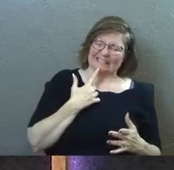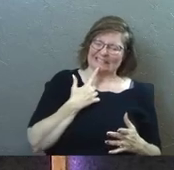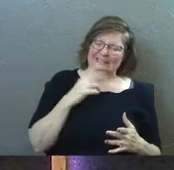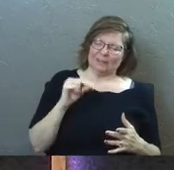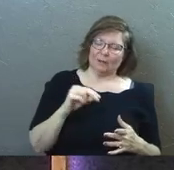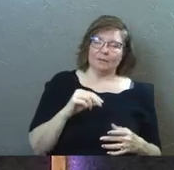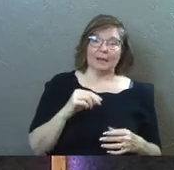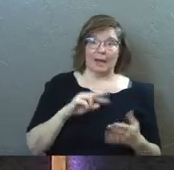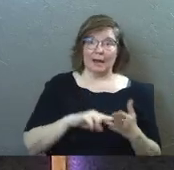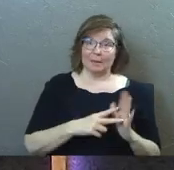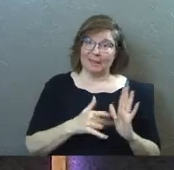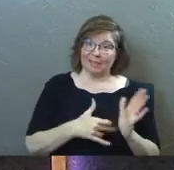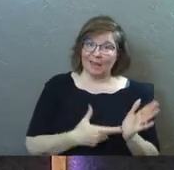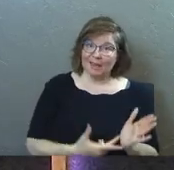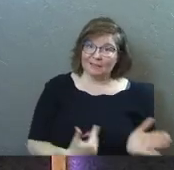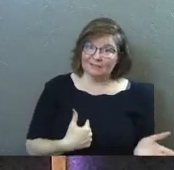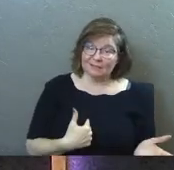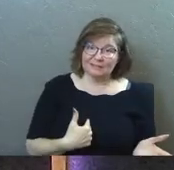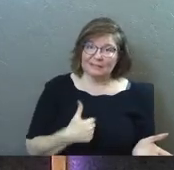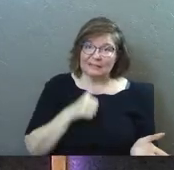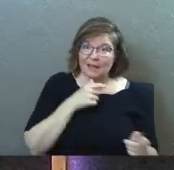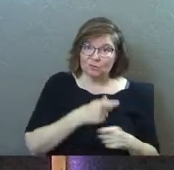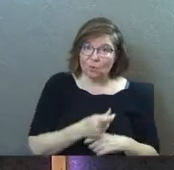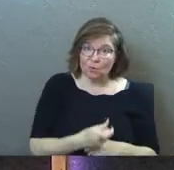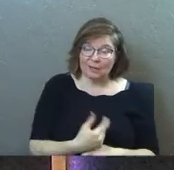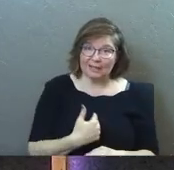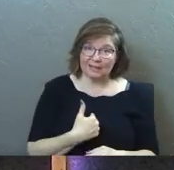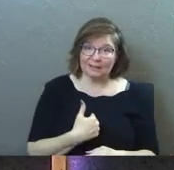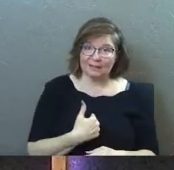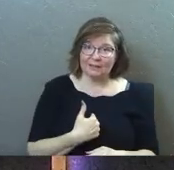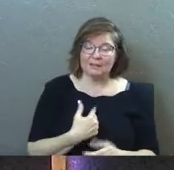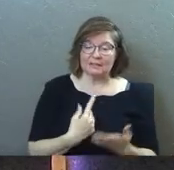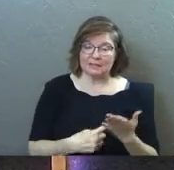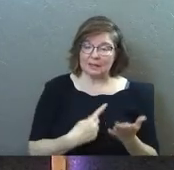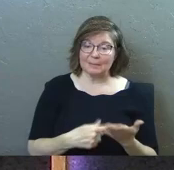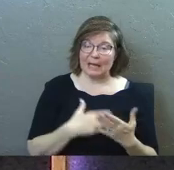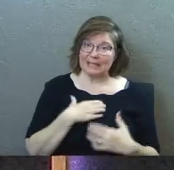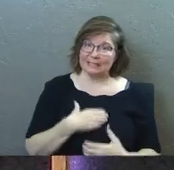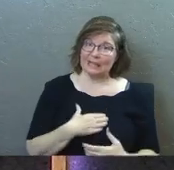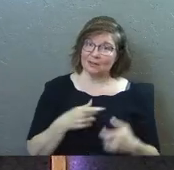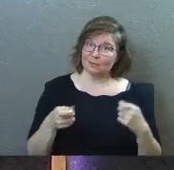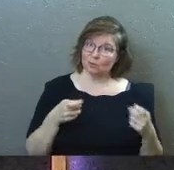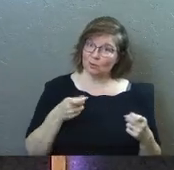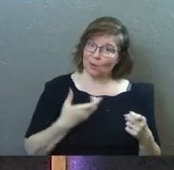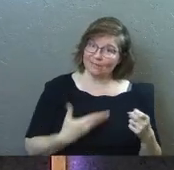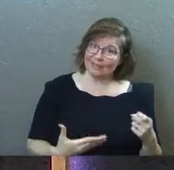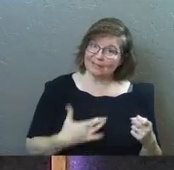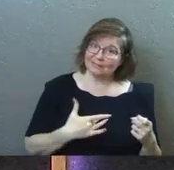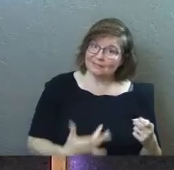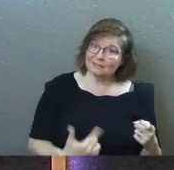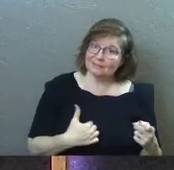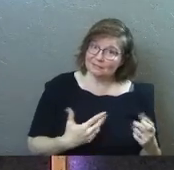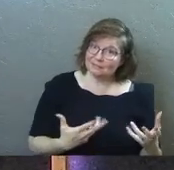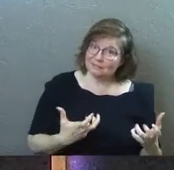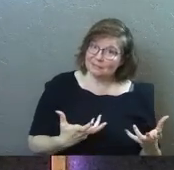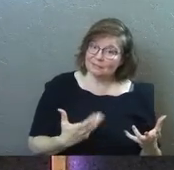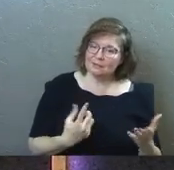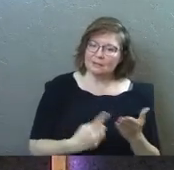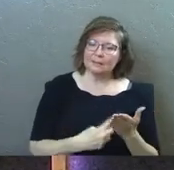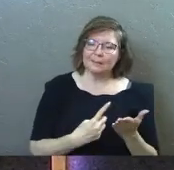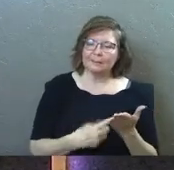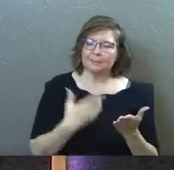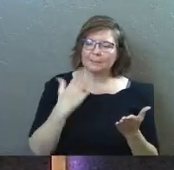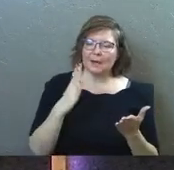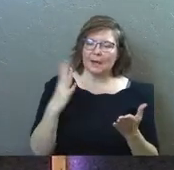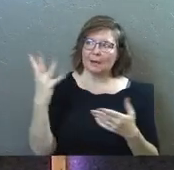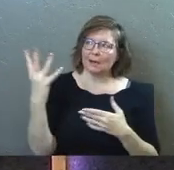of time. And I mean that, not joking. Sometimes I desire to be in control of things. And